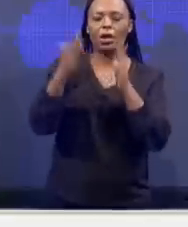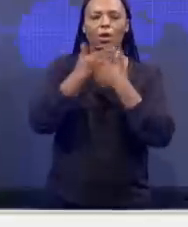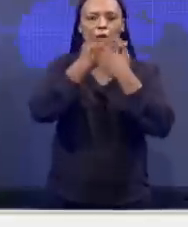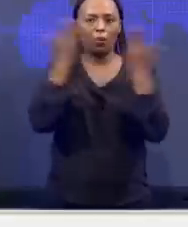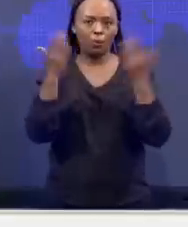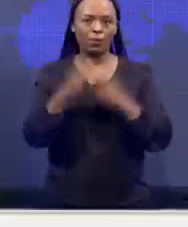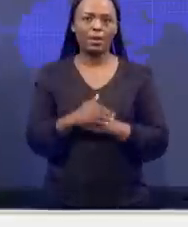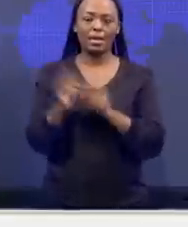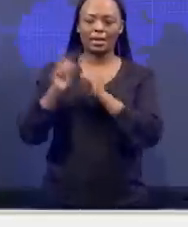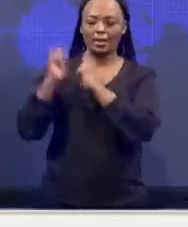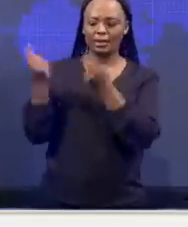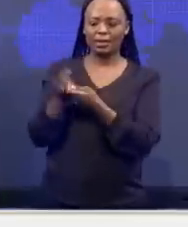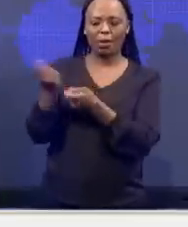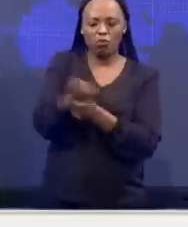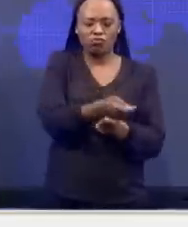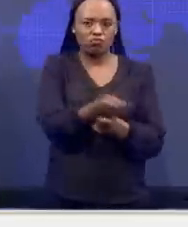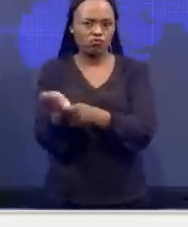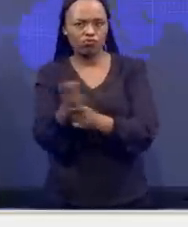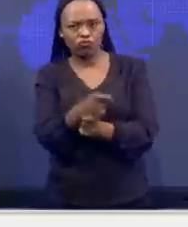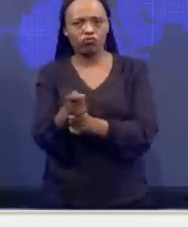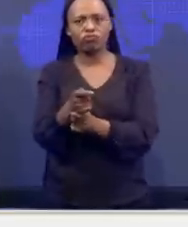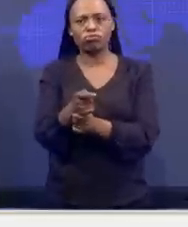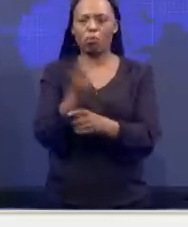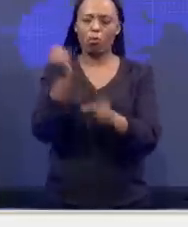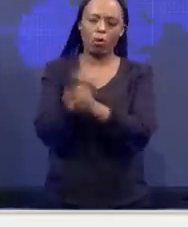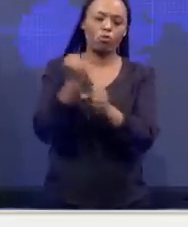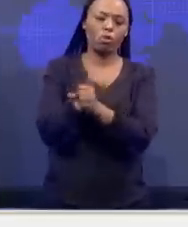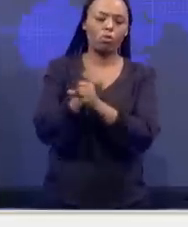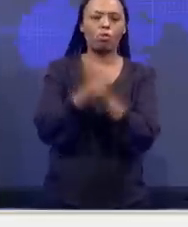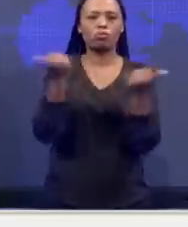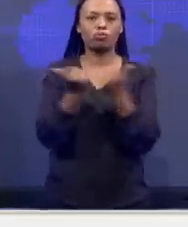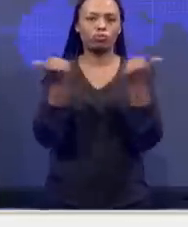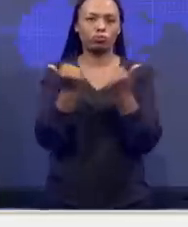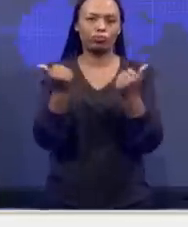fire teams were able to do their work unhindered. And